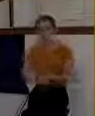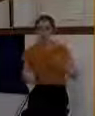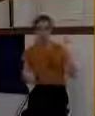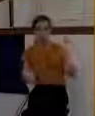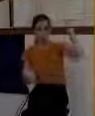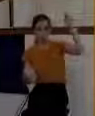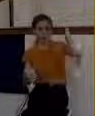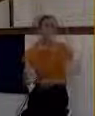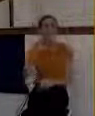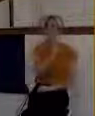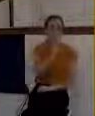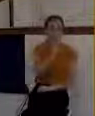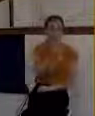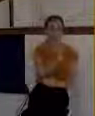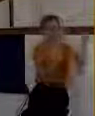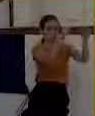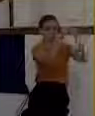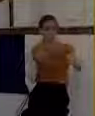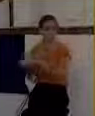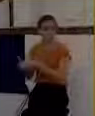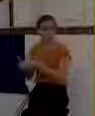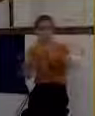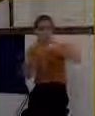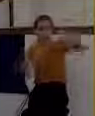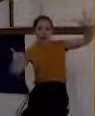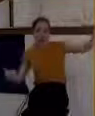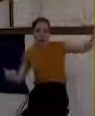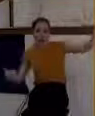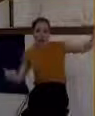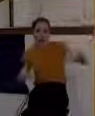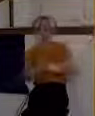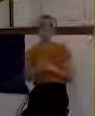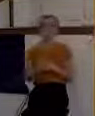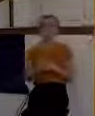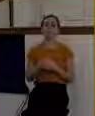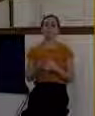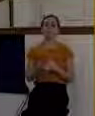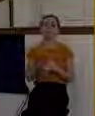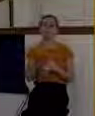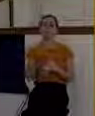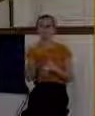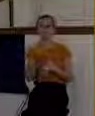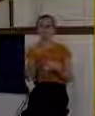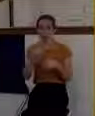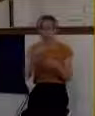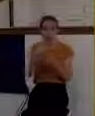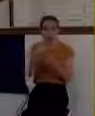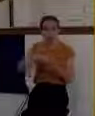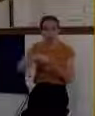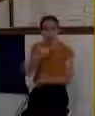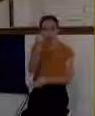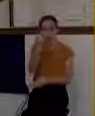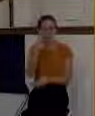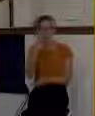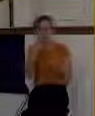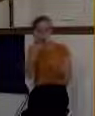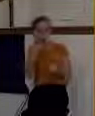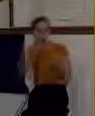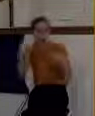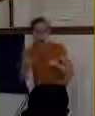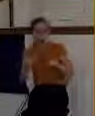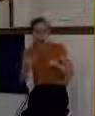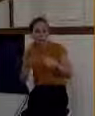divided people. And so really this story helps us to understand what's going to happen between these two nations,